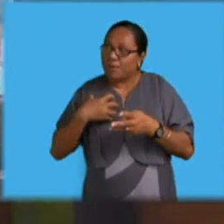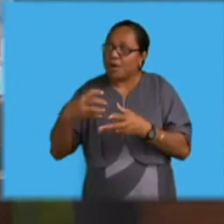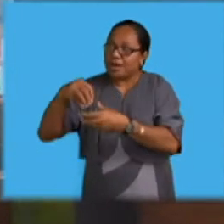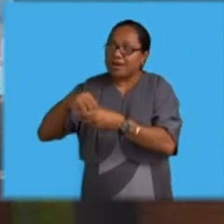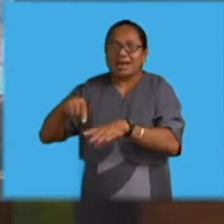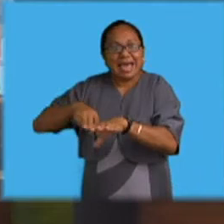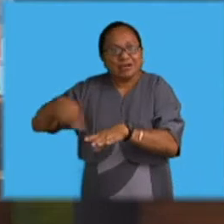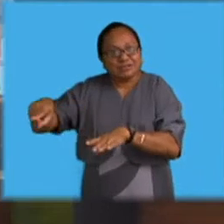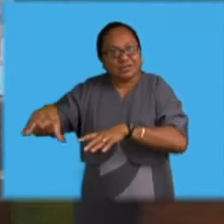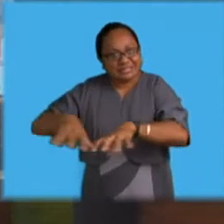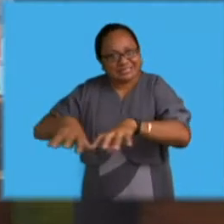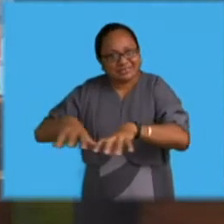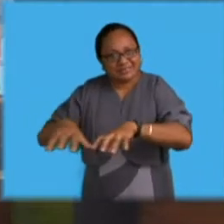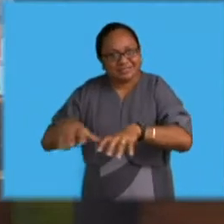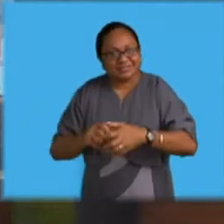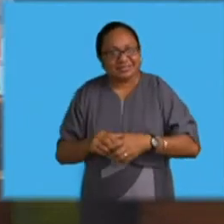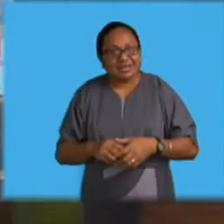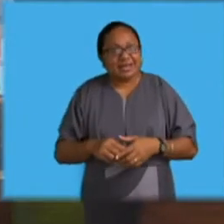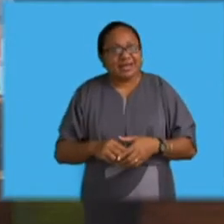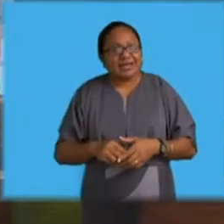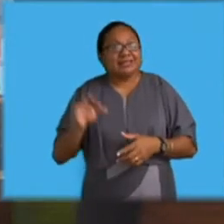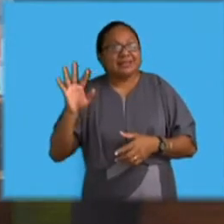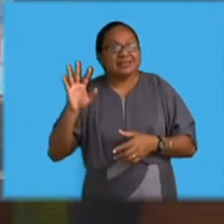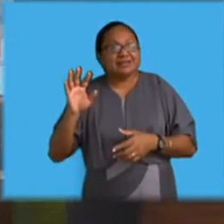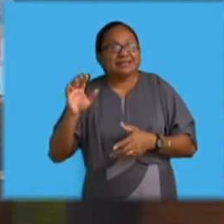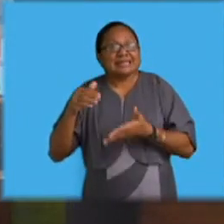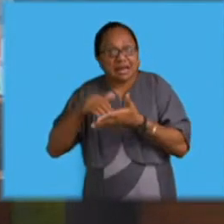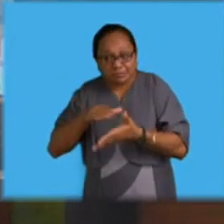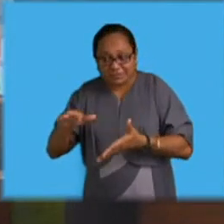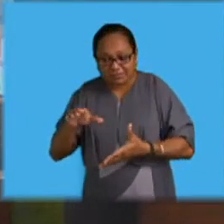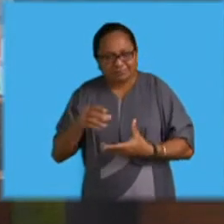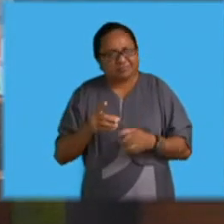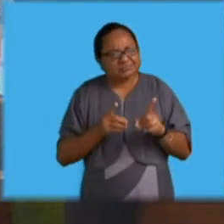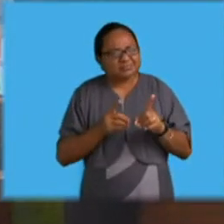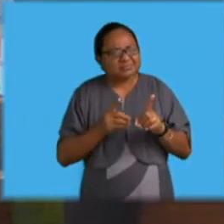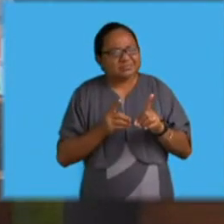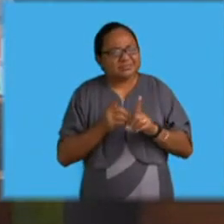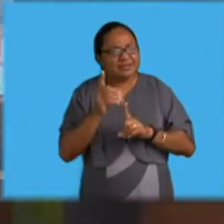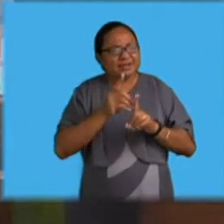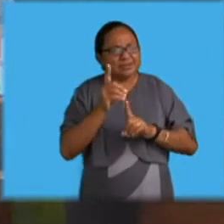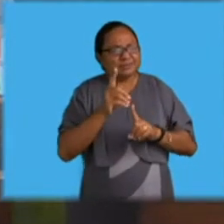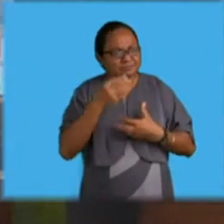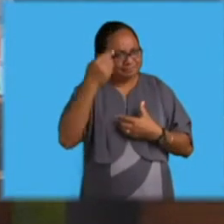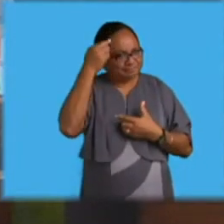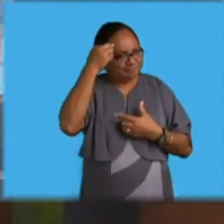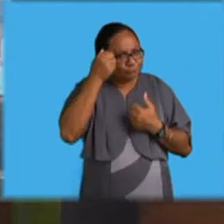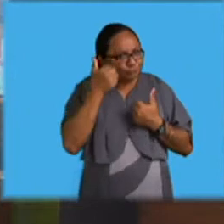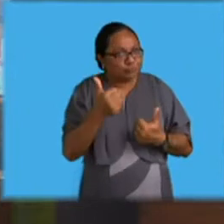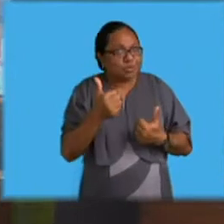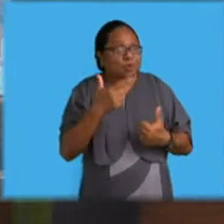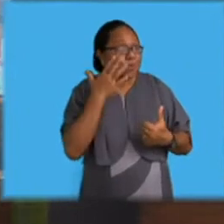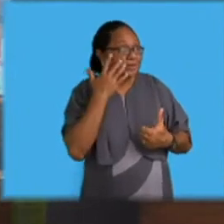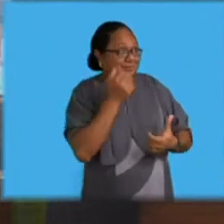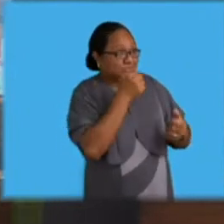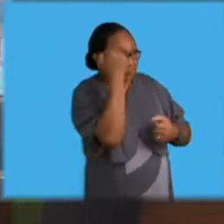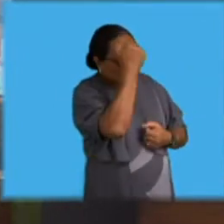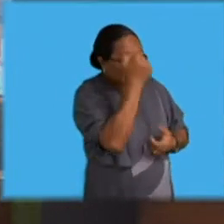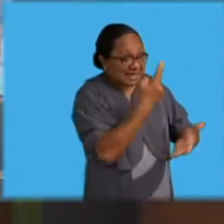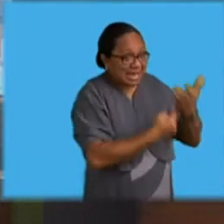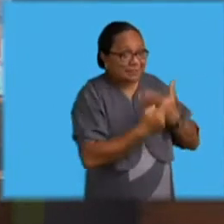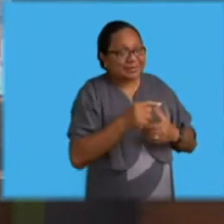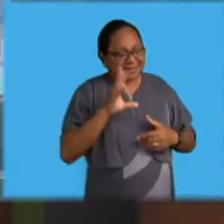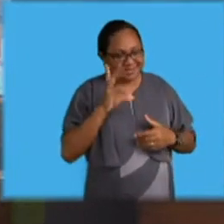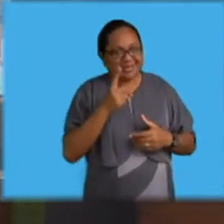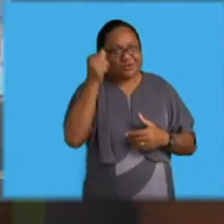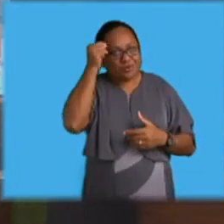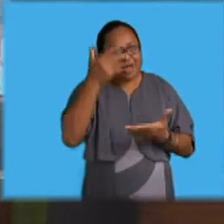have lifelong benefits, including building resilience against common stress, thus achieving more in life. Honorable Deputy